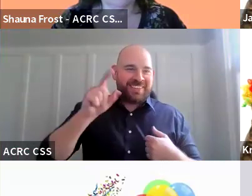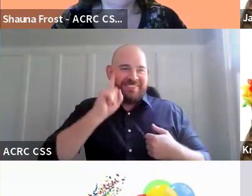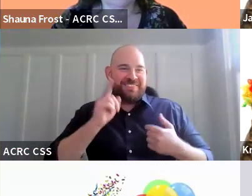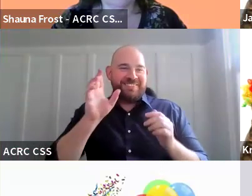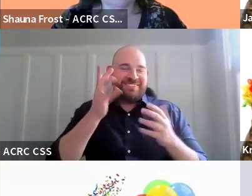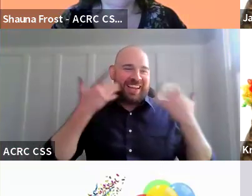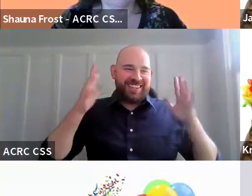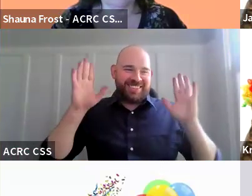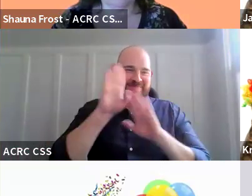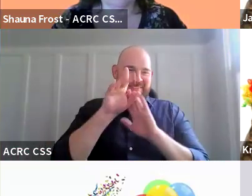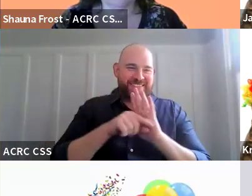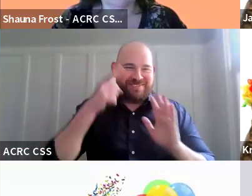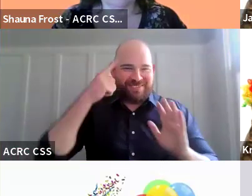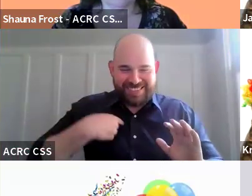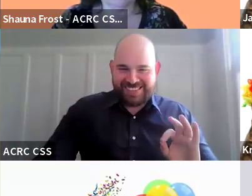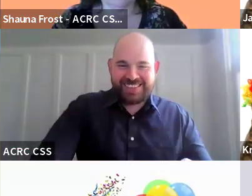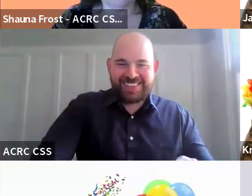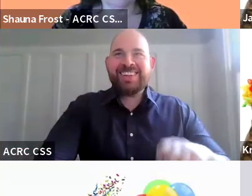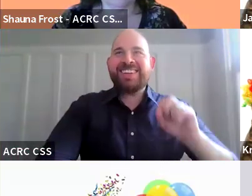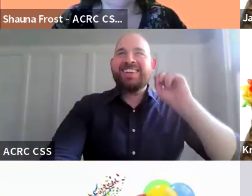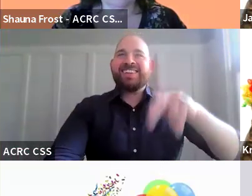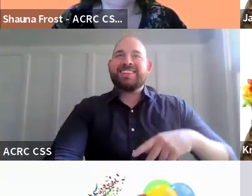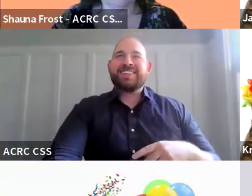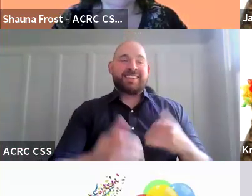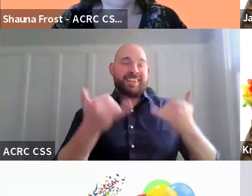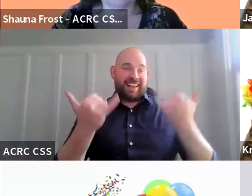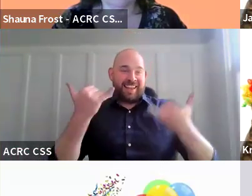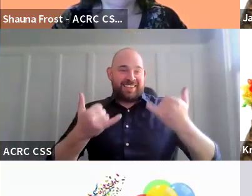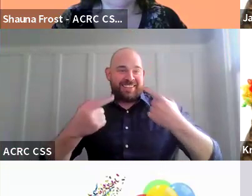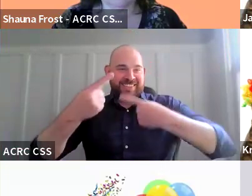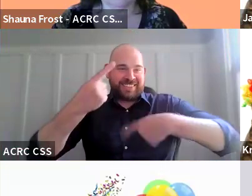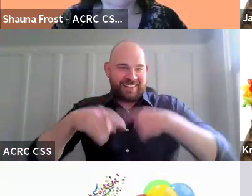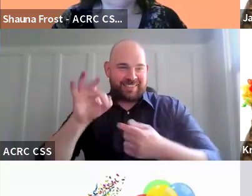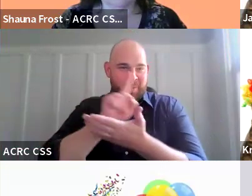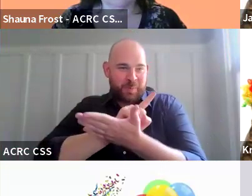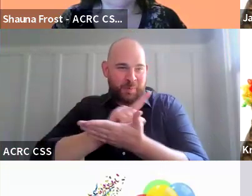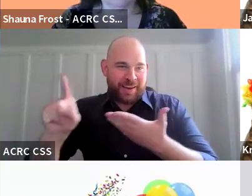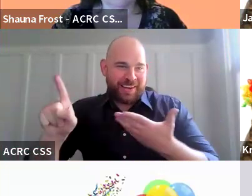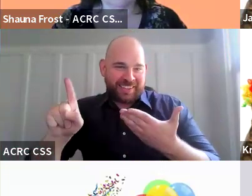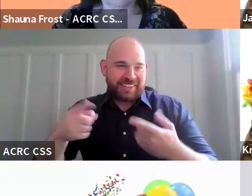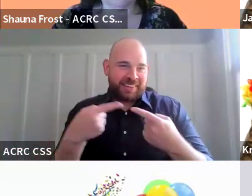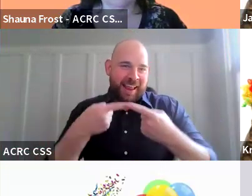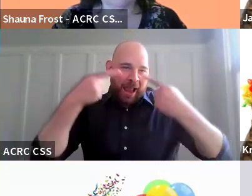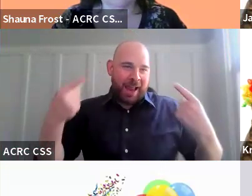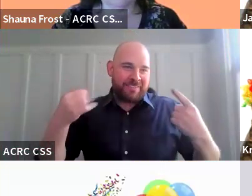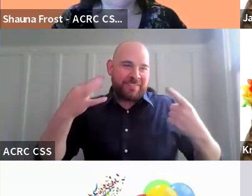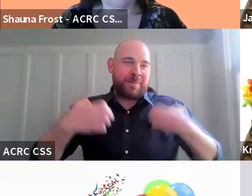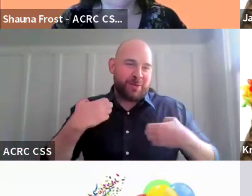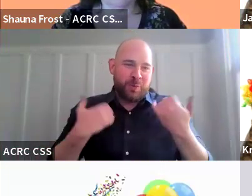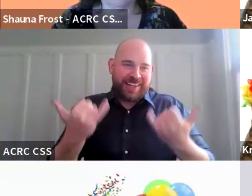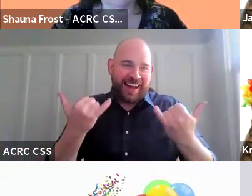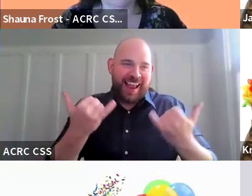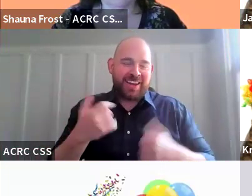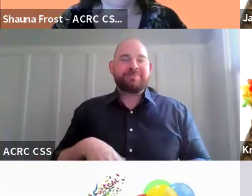Okay. I feel better. The backgrounds aren't deaf friendly for me, so I wanted to have it up for that. All